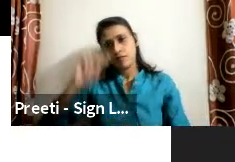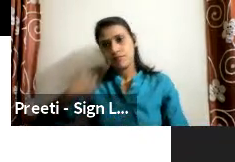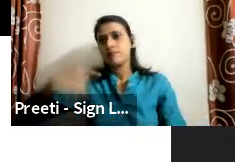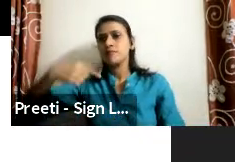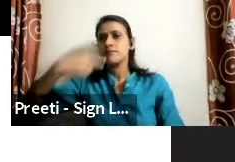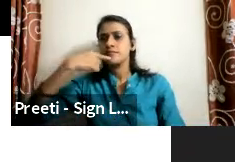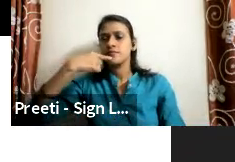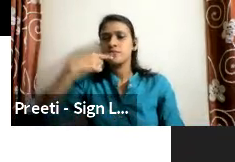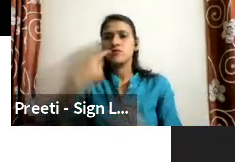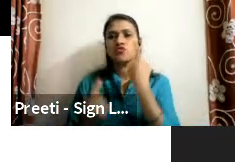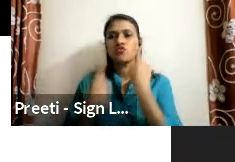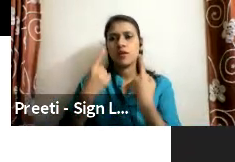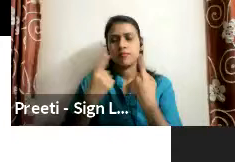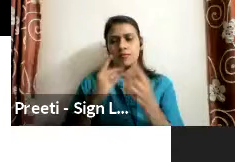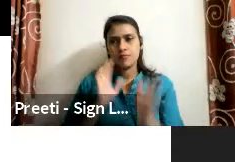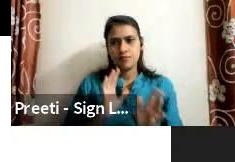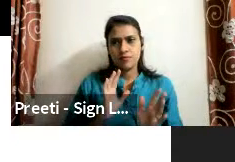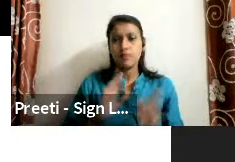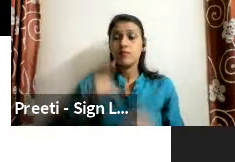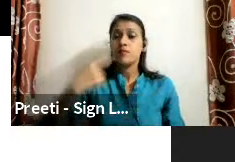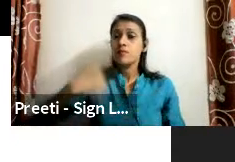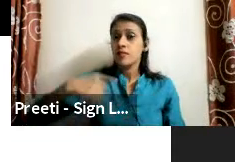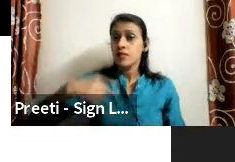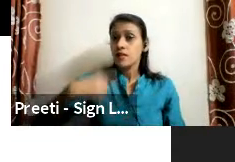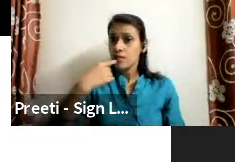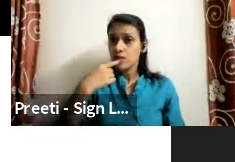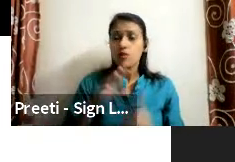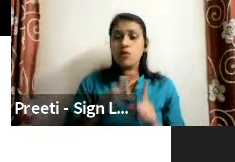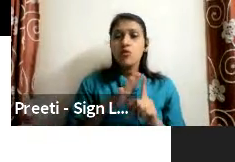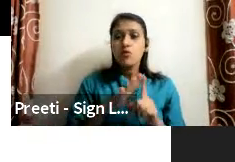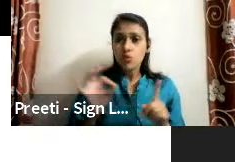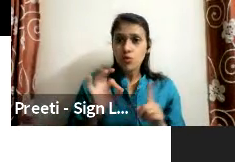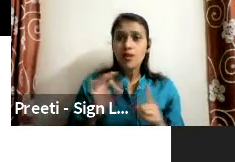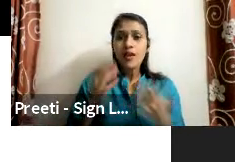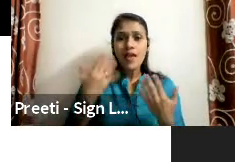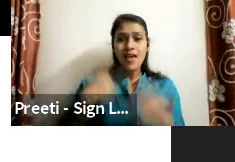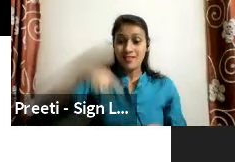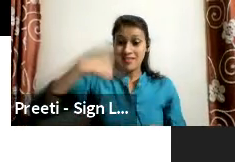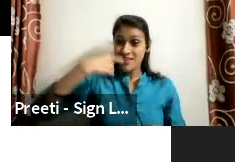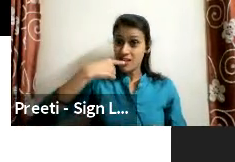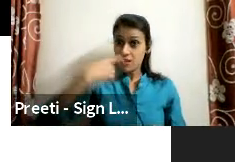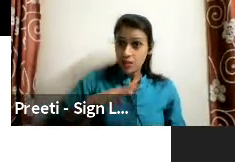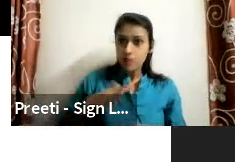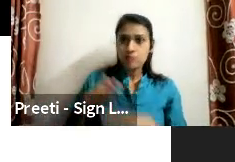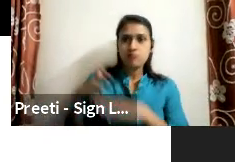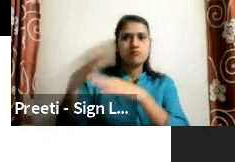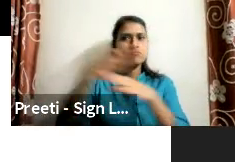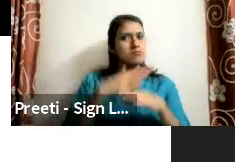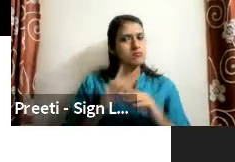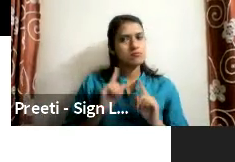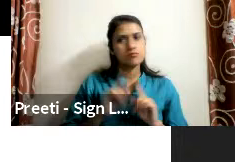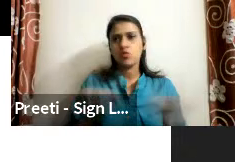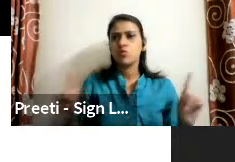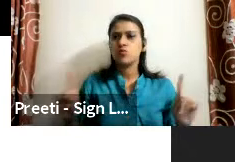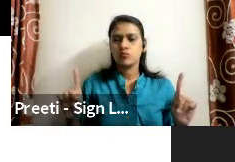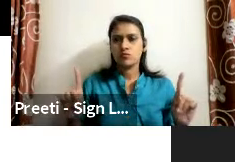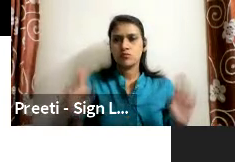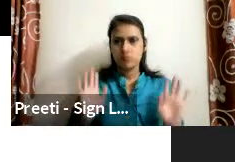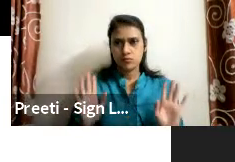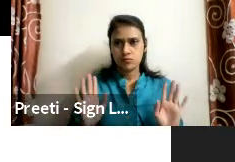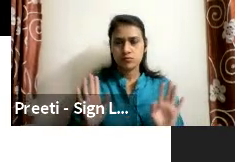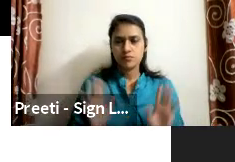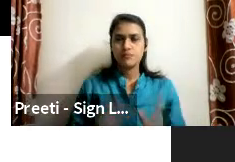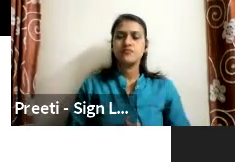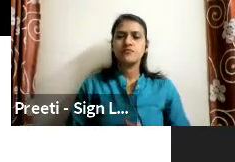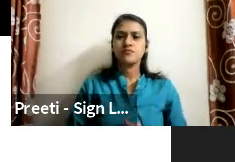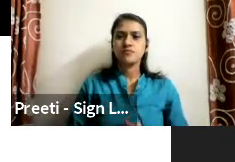to take oral temperatures should not be shared with anybody. Okay. We must remember